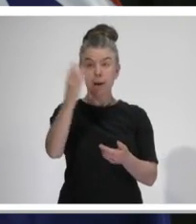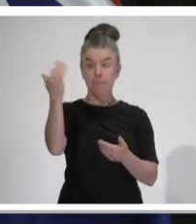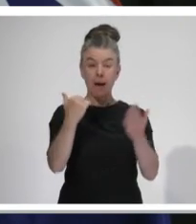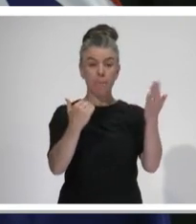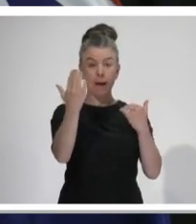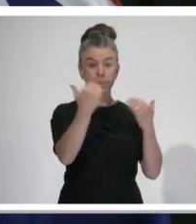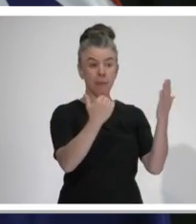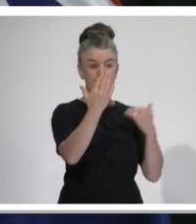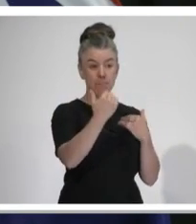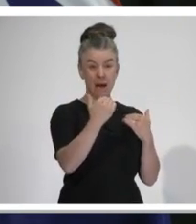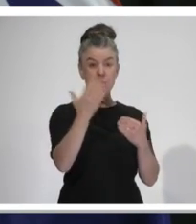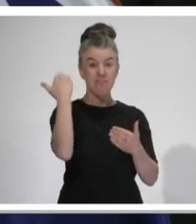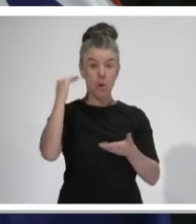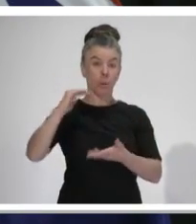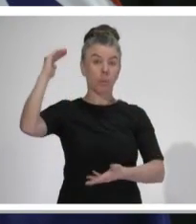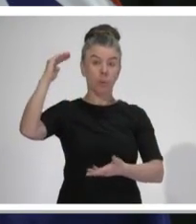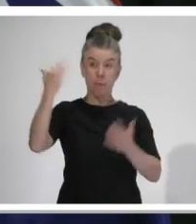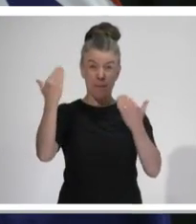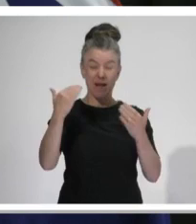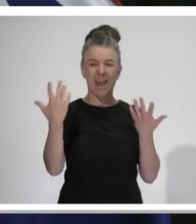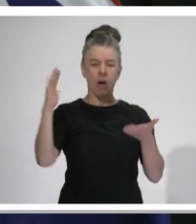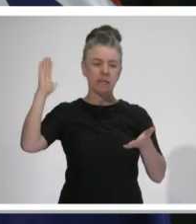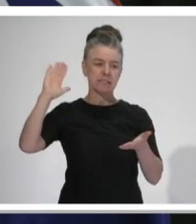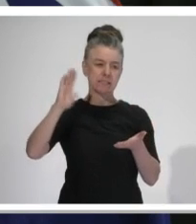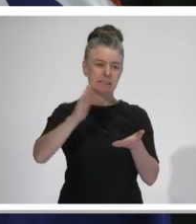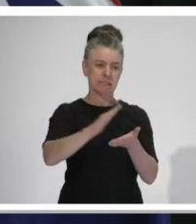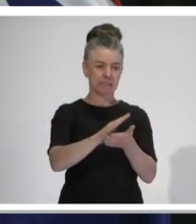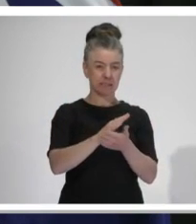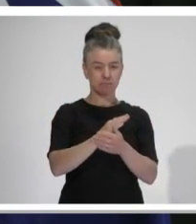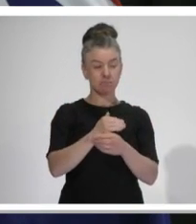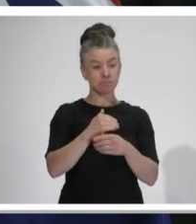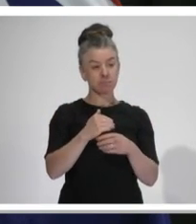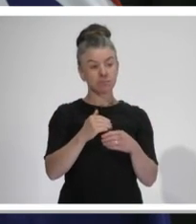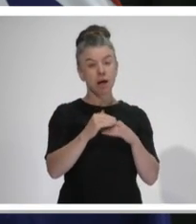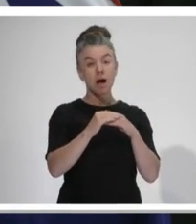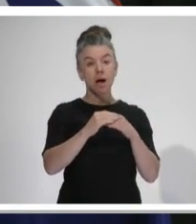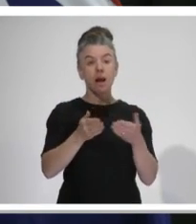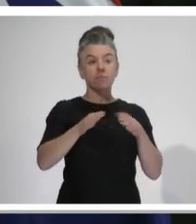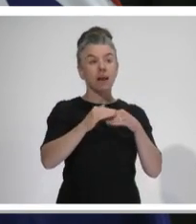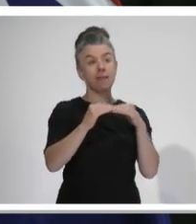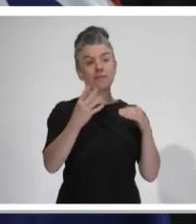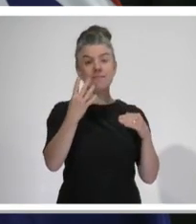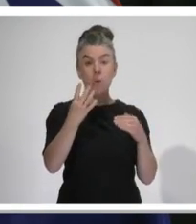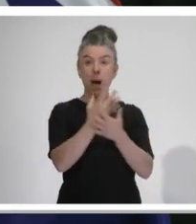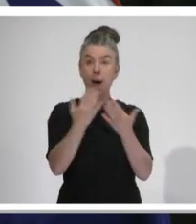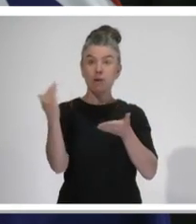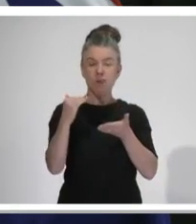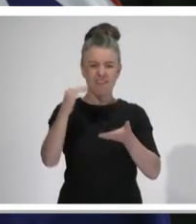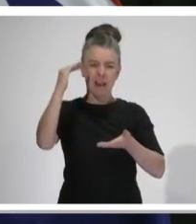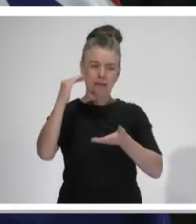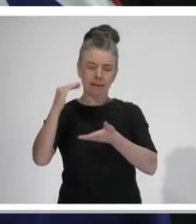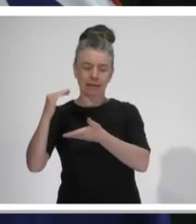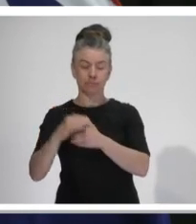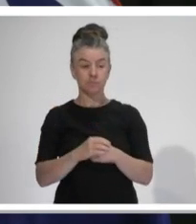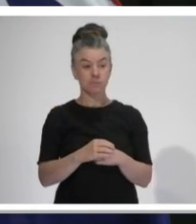are declining numbers, and there have been every week since we've been in lockdown. In terms of how it's going, my understanding